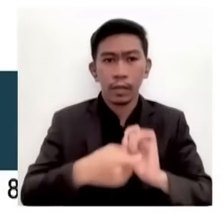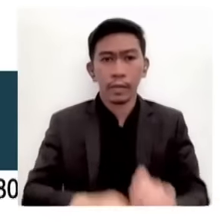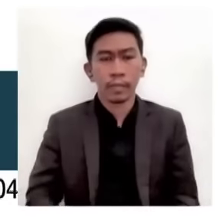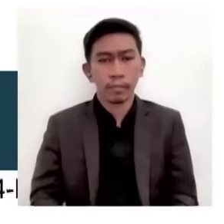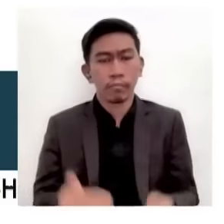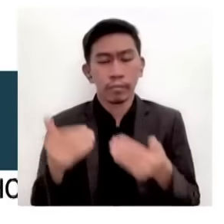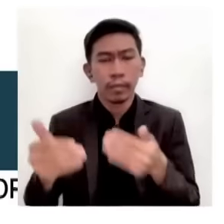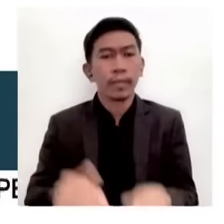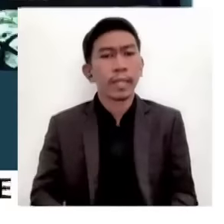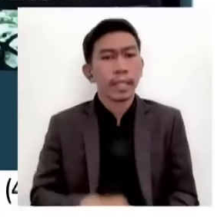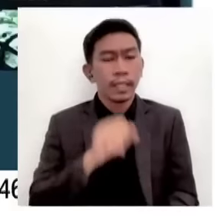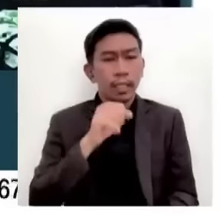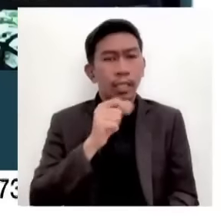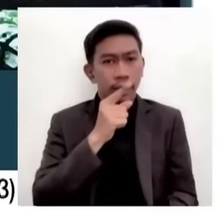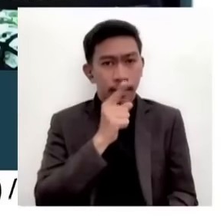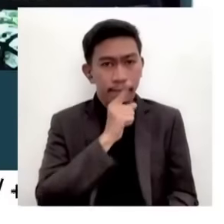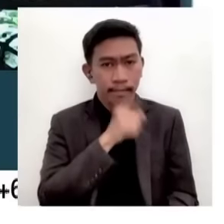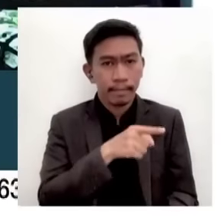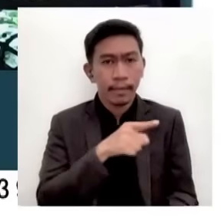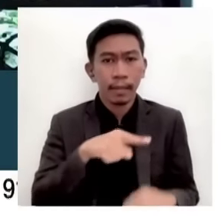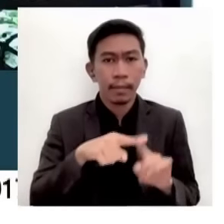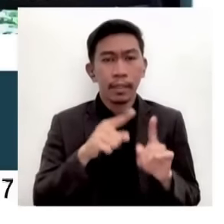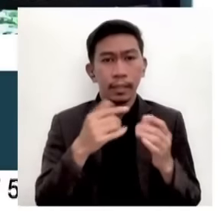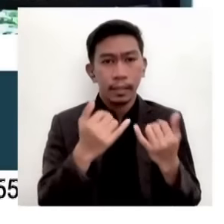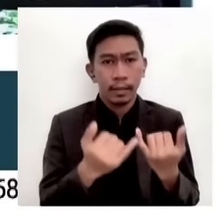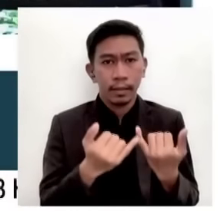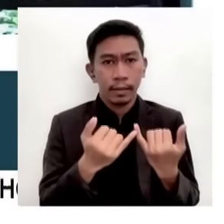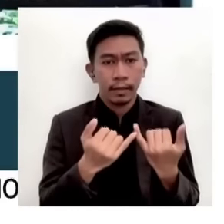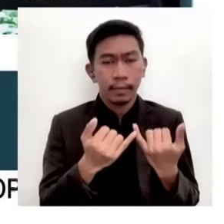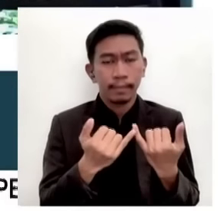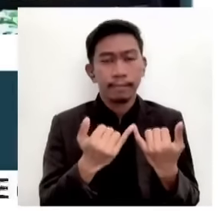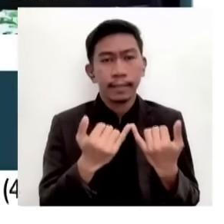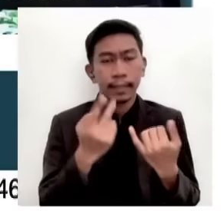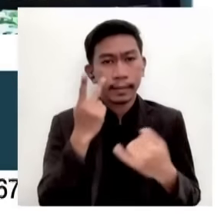that's true. But look at this time, Carmina.